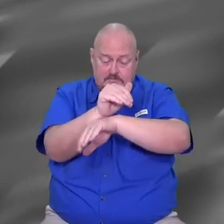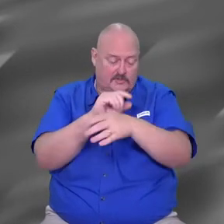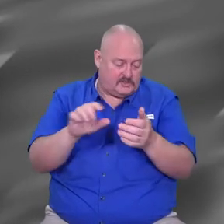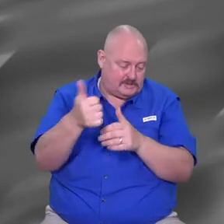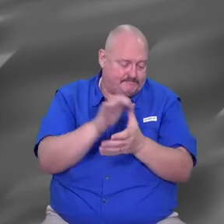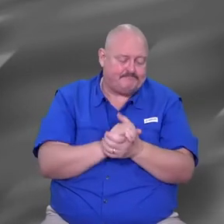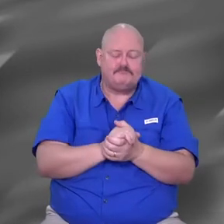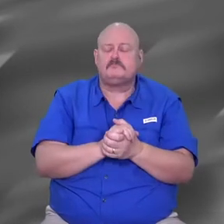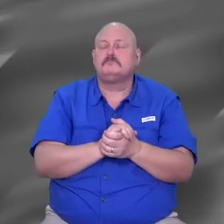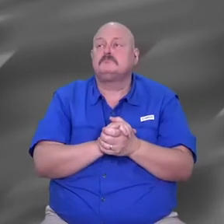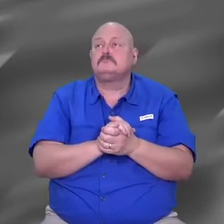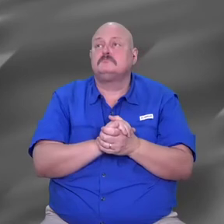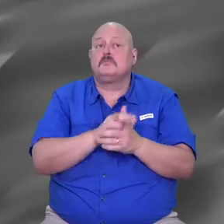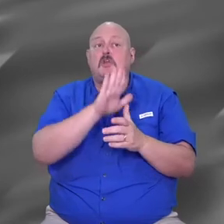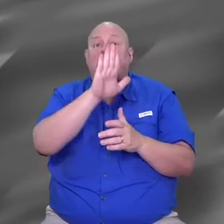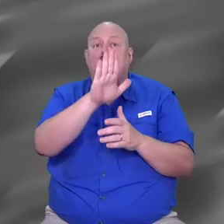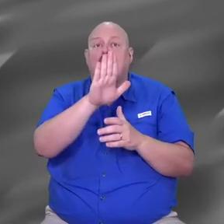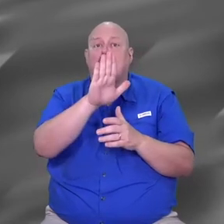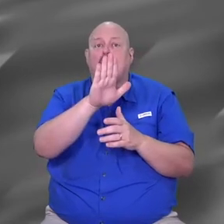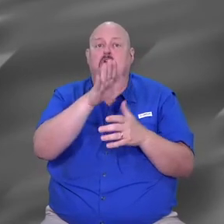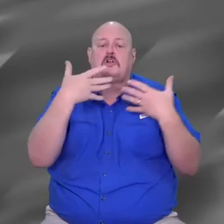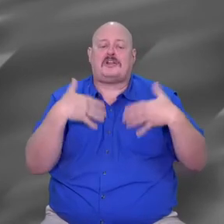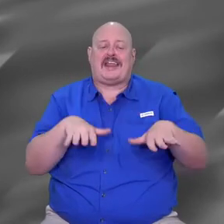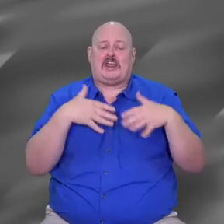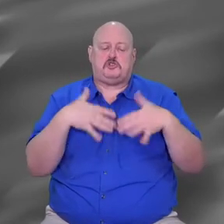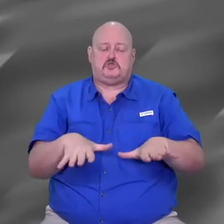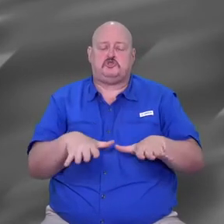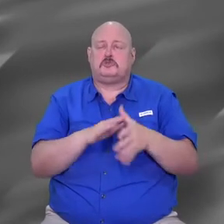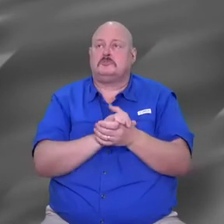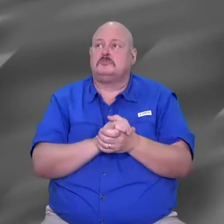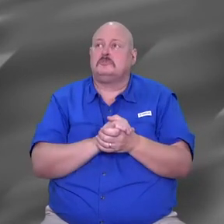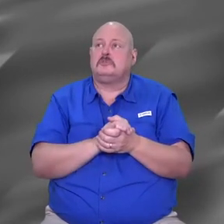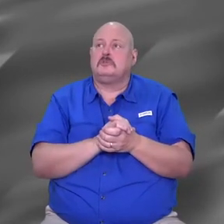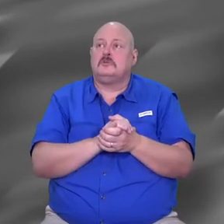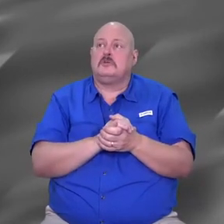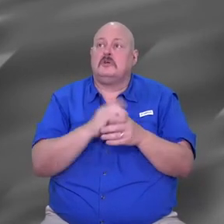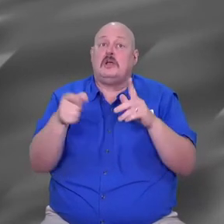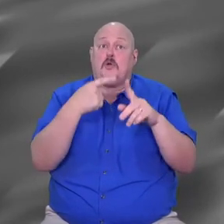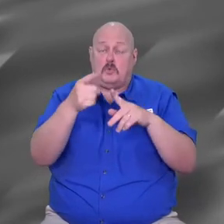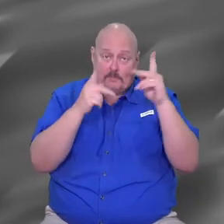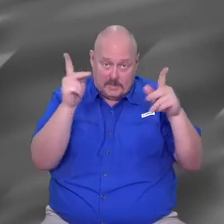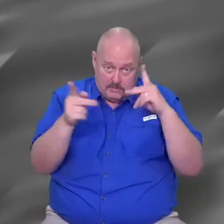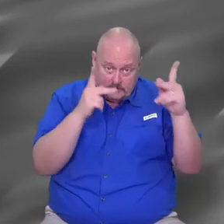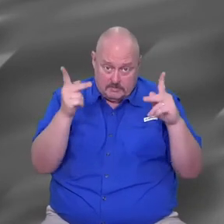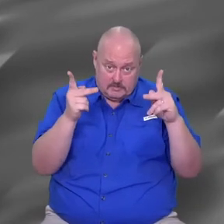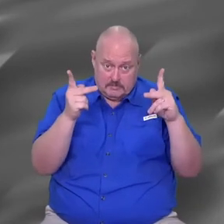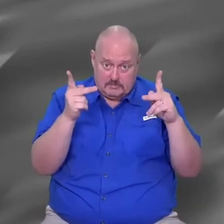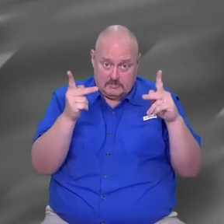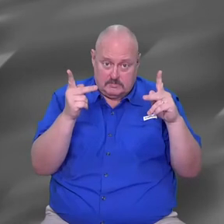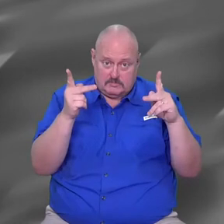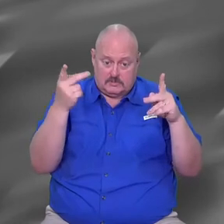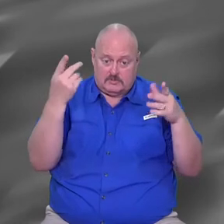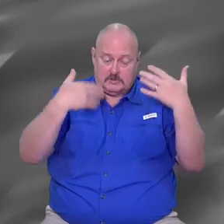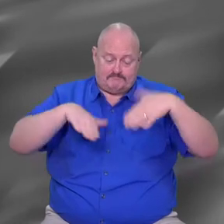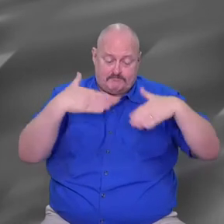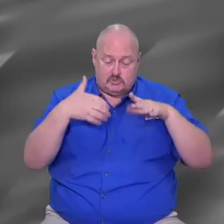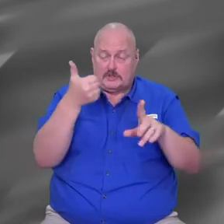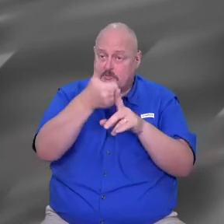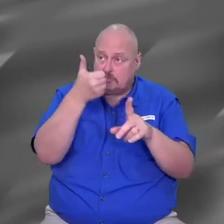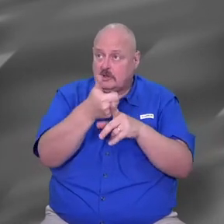10, her attire. When there are people who adorn